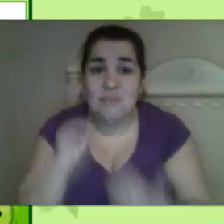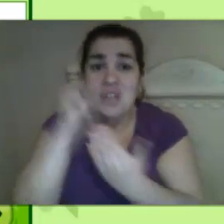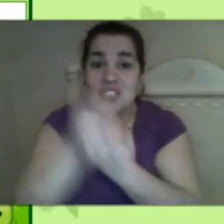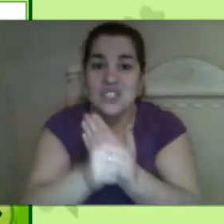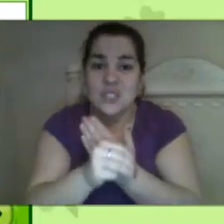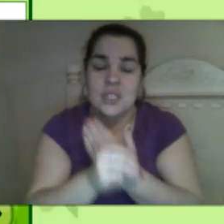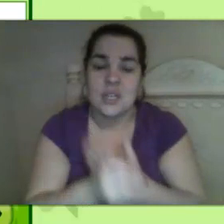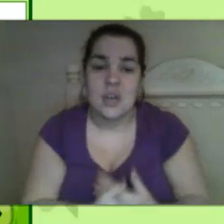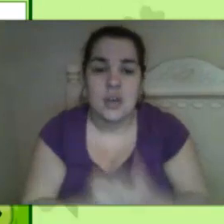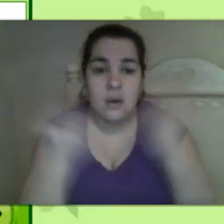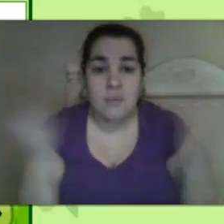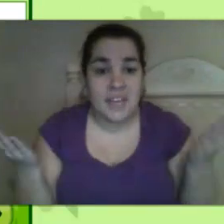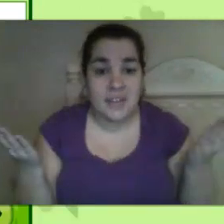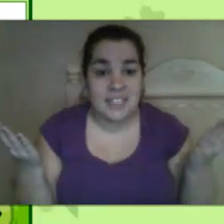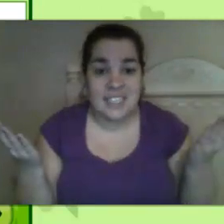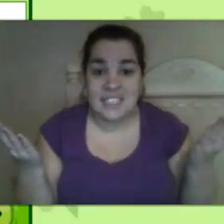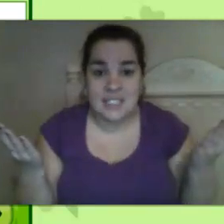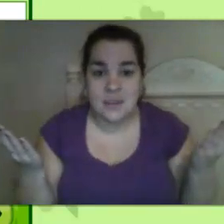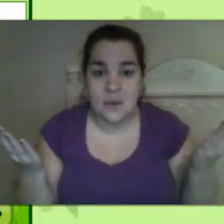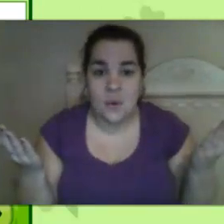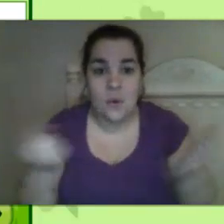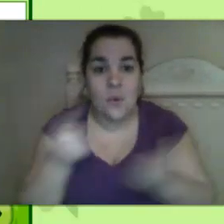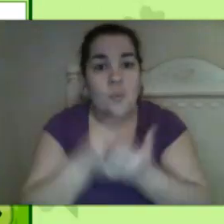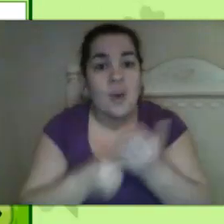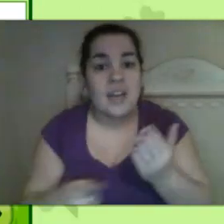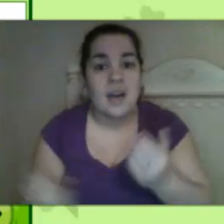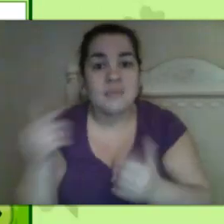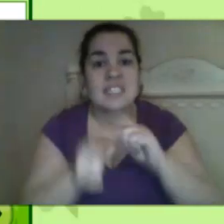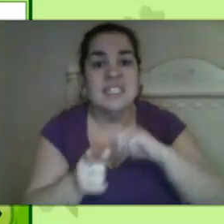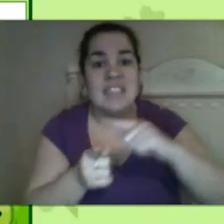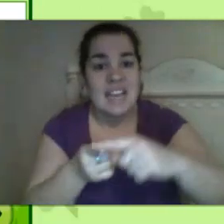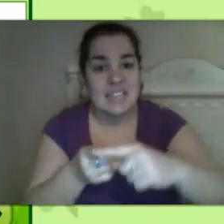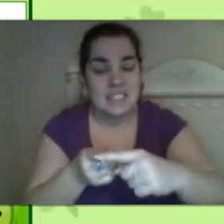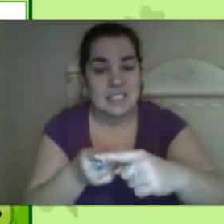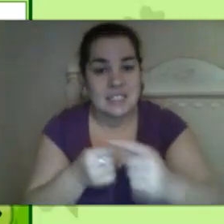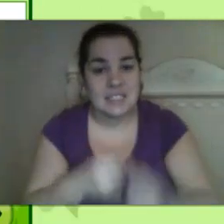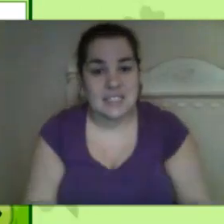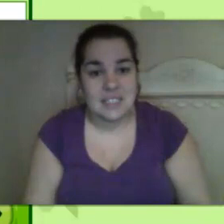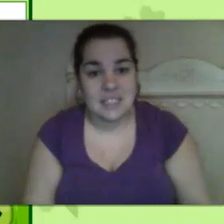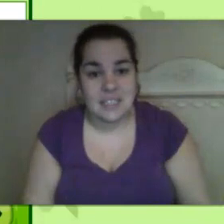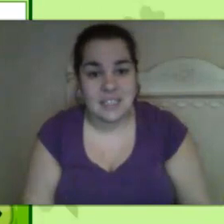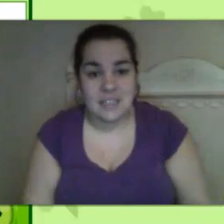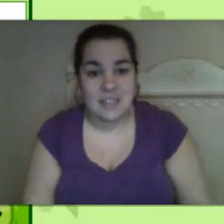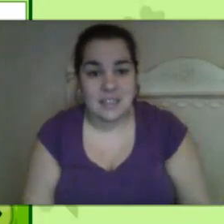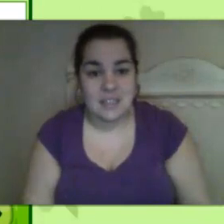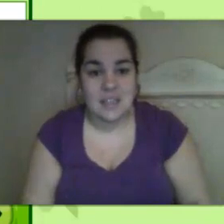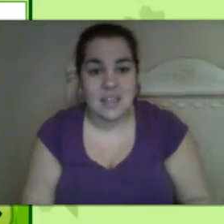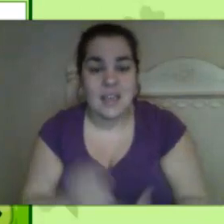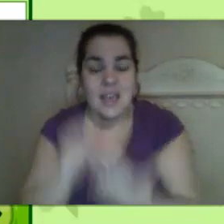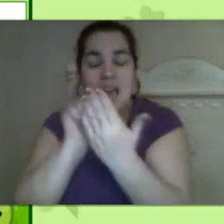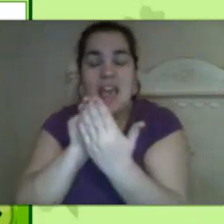of March. Oh my goodness. What comes next?